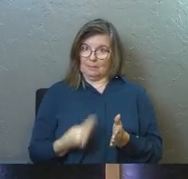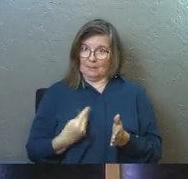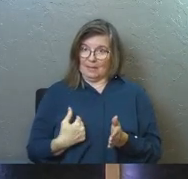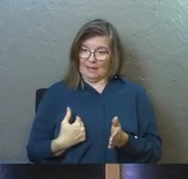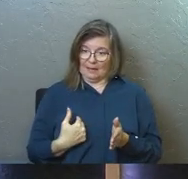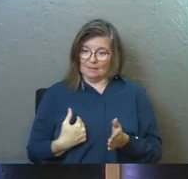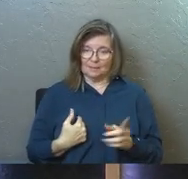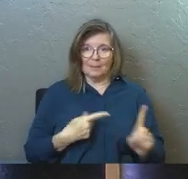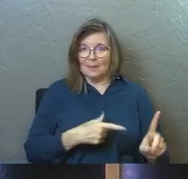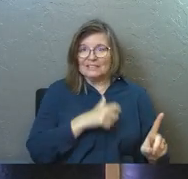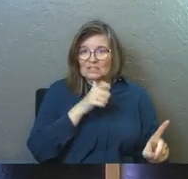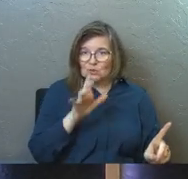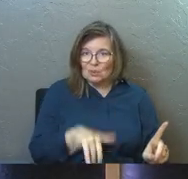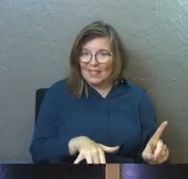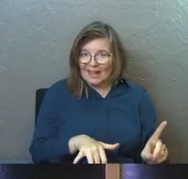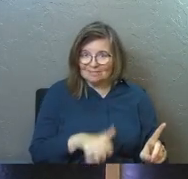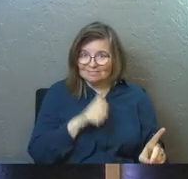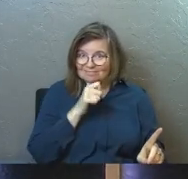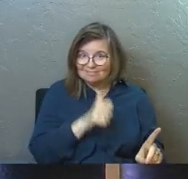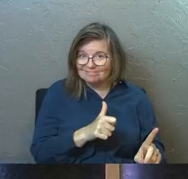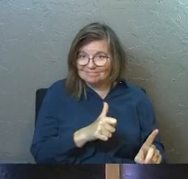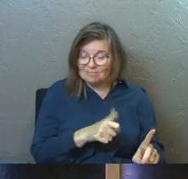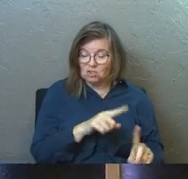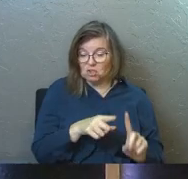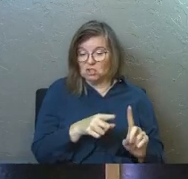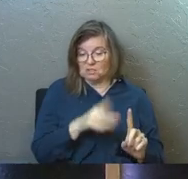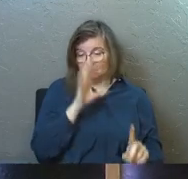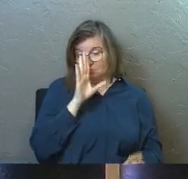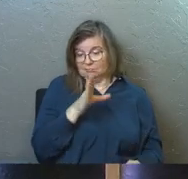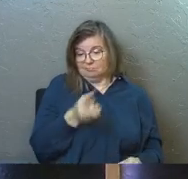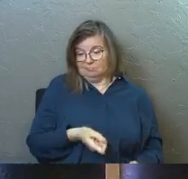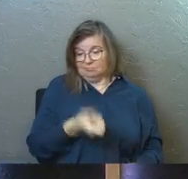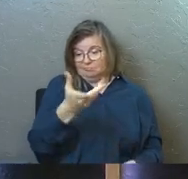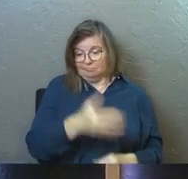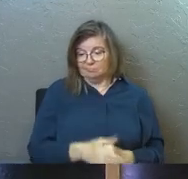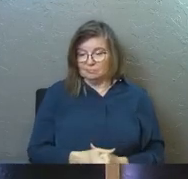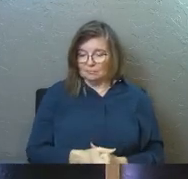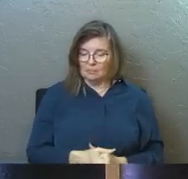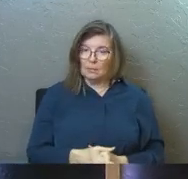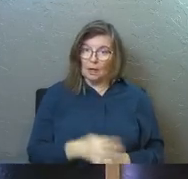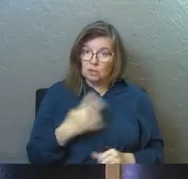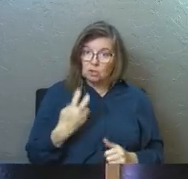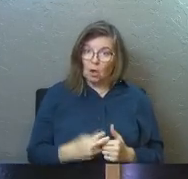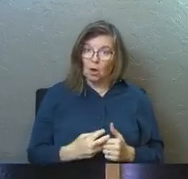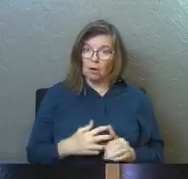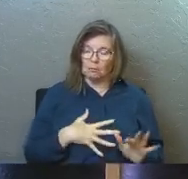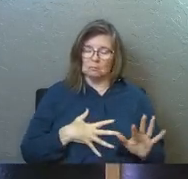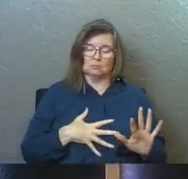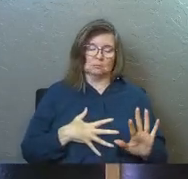to me. And she didn't do any of that. She just, and it's hard.